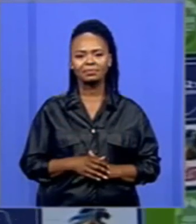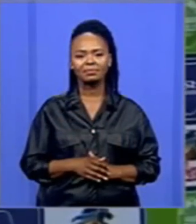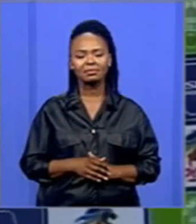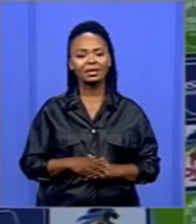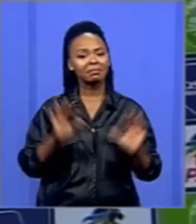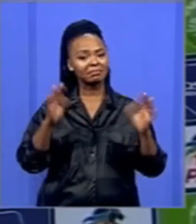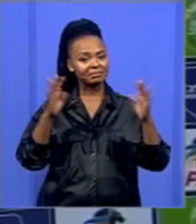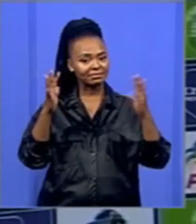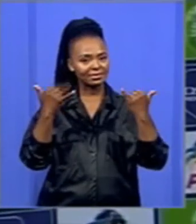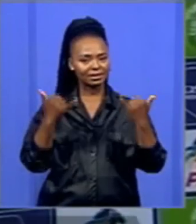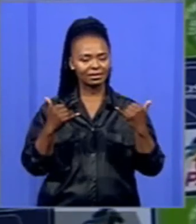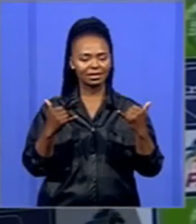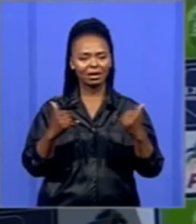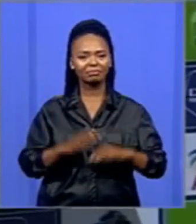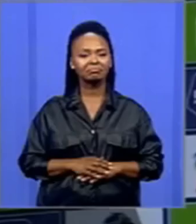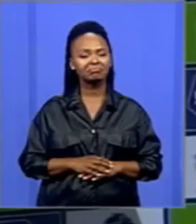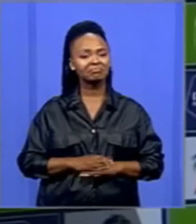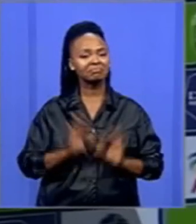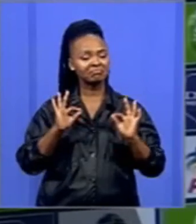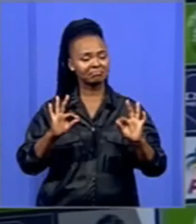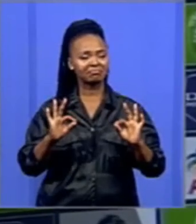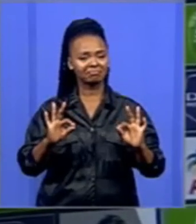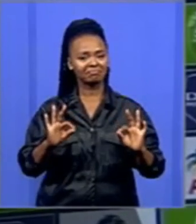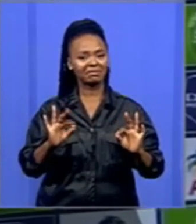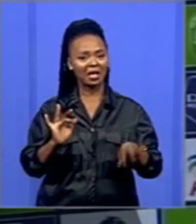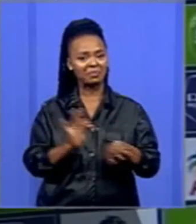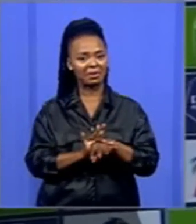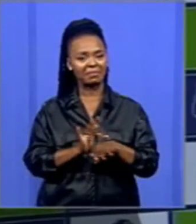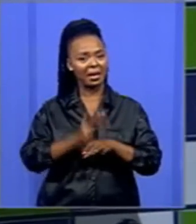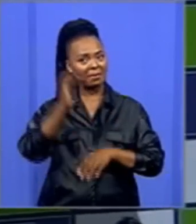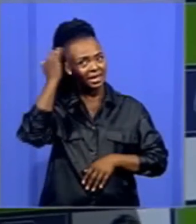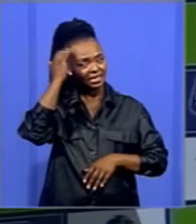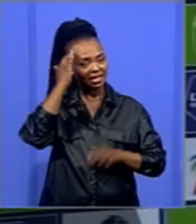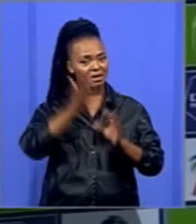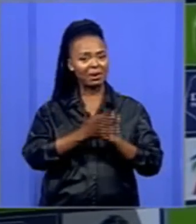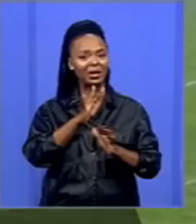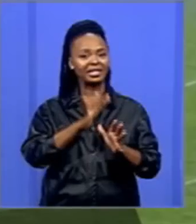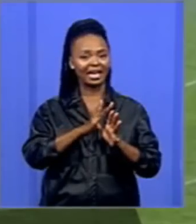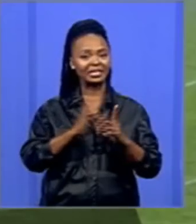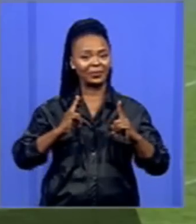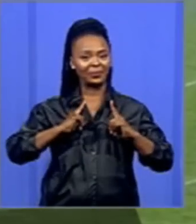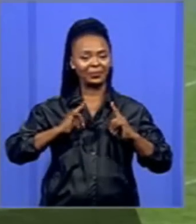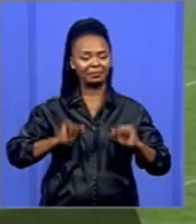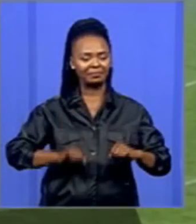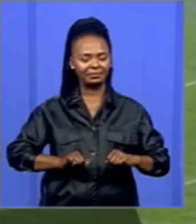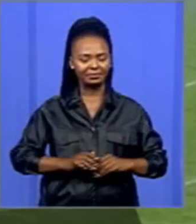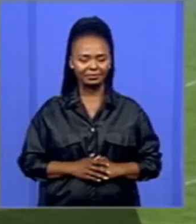Congratulations to this fantastic group of players, fantastic mentality, more than anything, mentality.